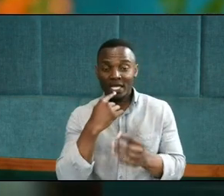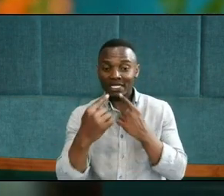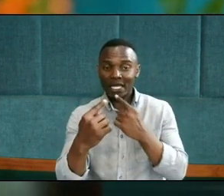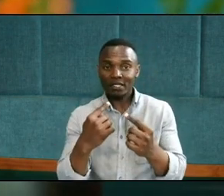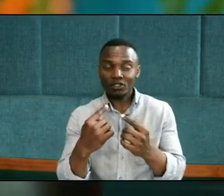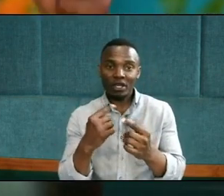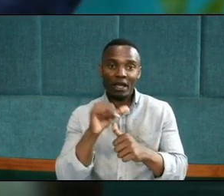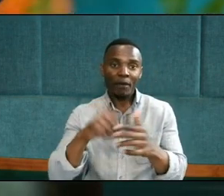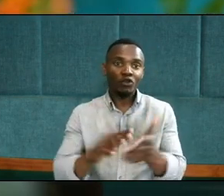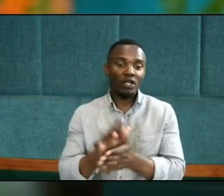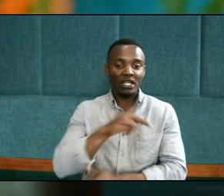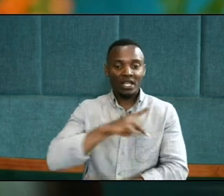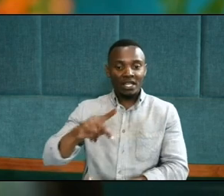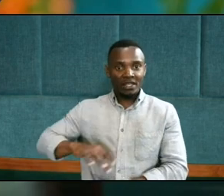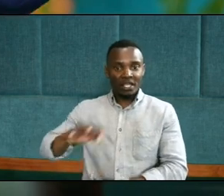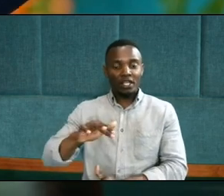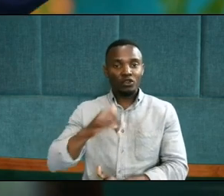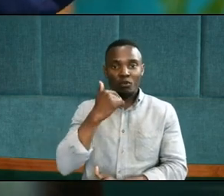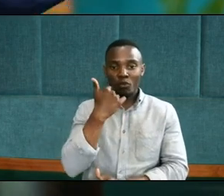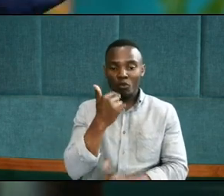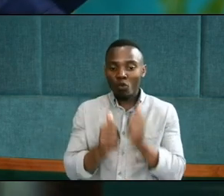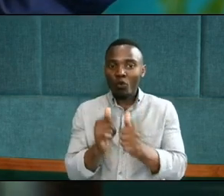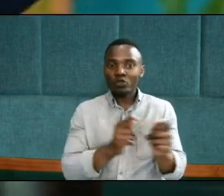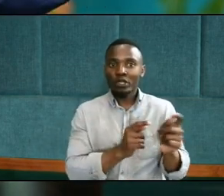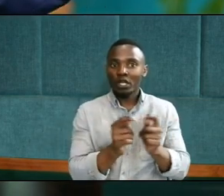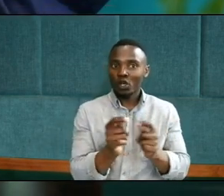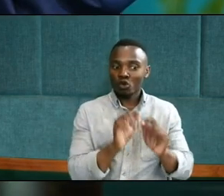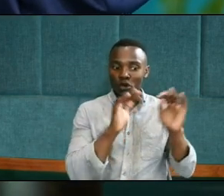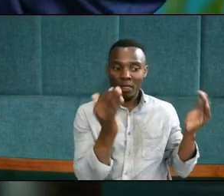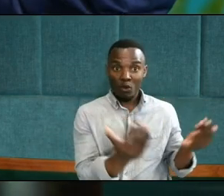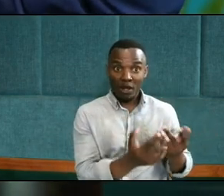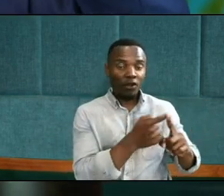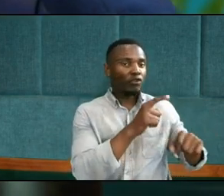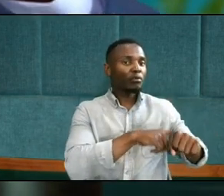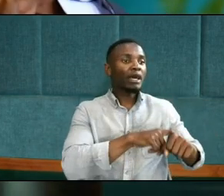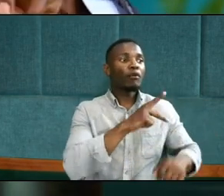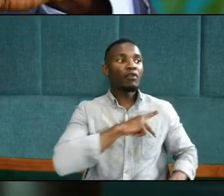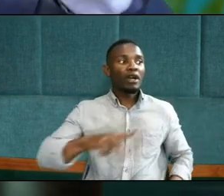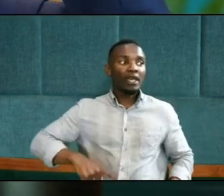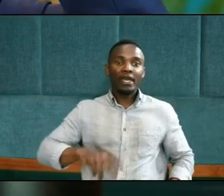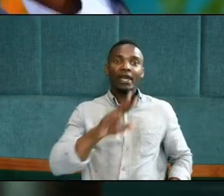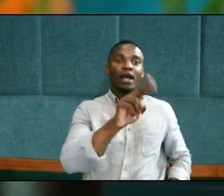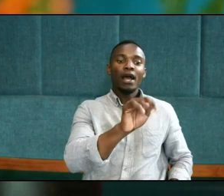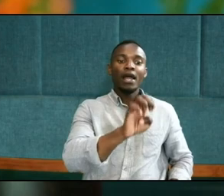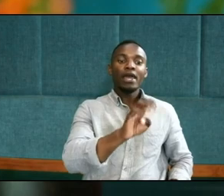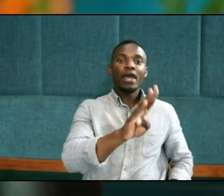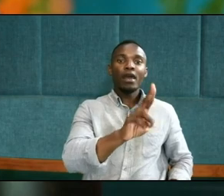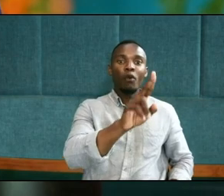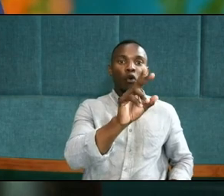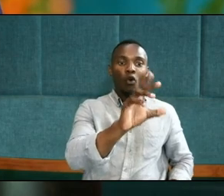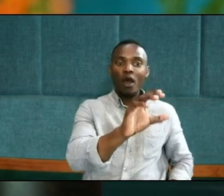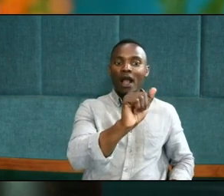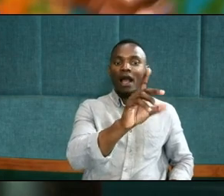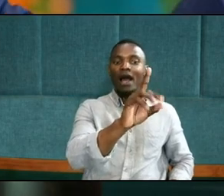world from the time of Nebuchadnezzar. You must have heard about this, Nebuchadnezzar. And for the visitors who are visiting with us, King Nebuchadnezzar